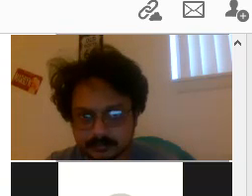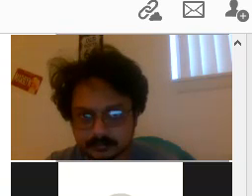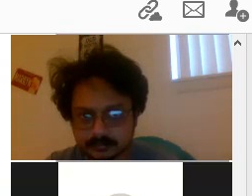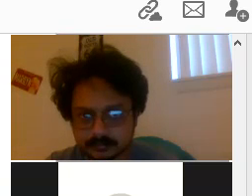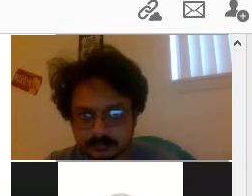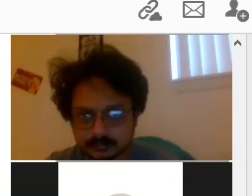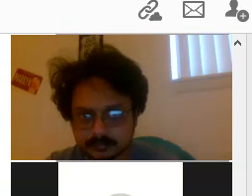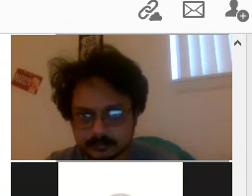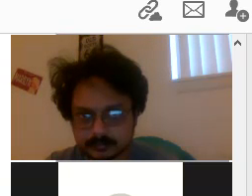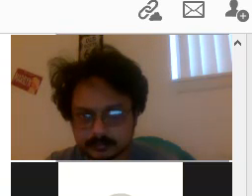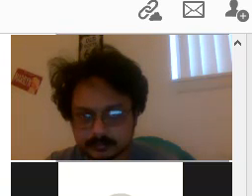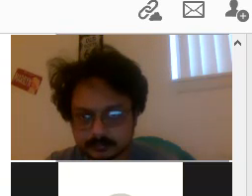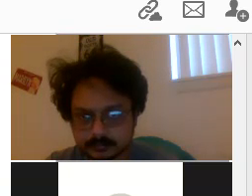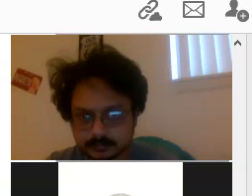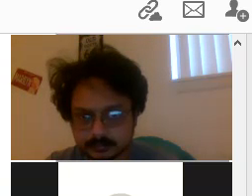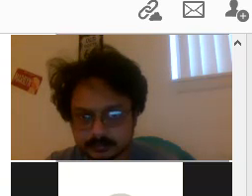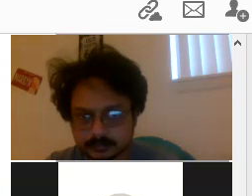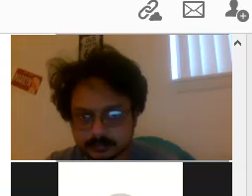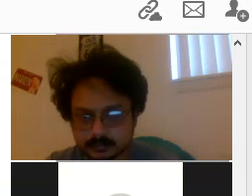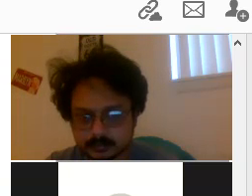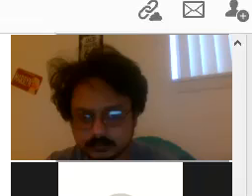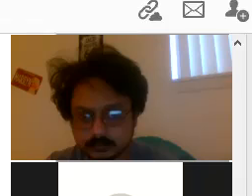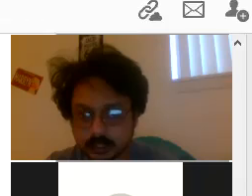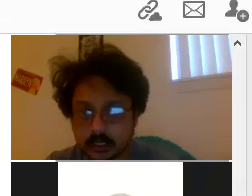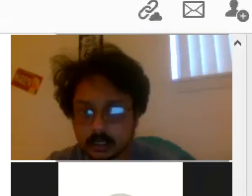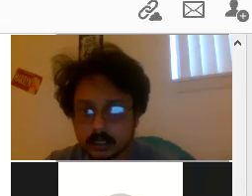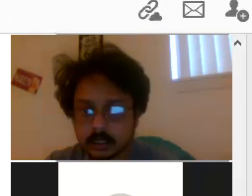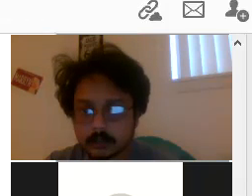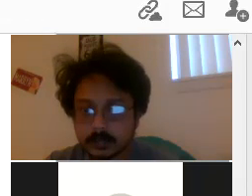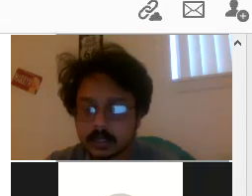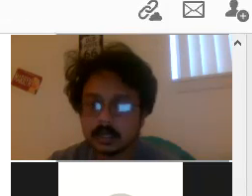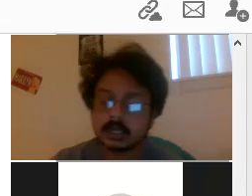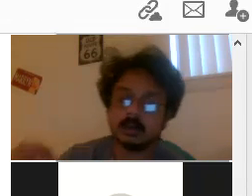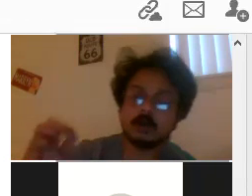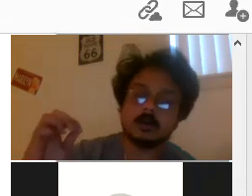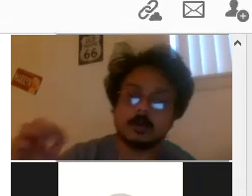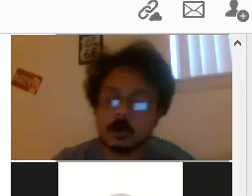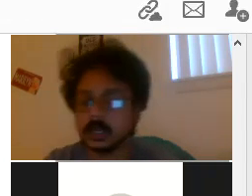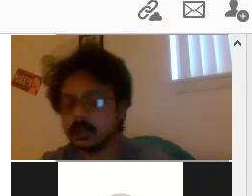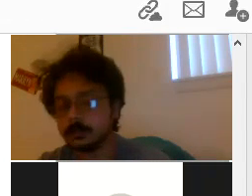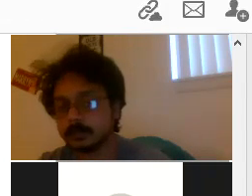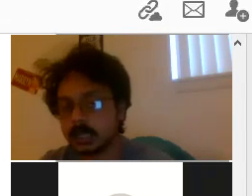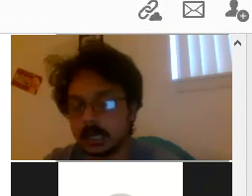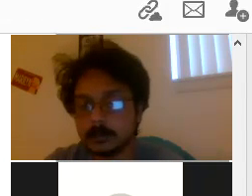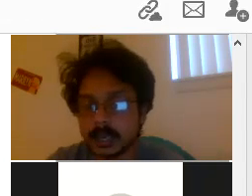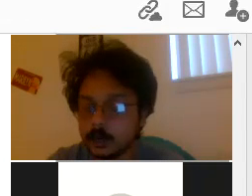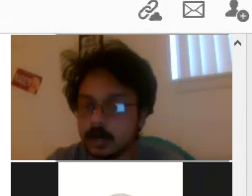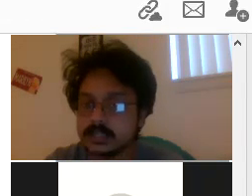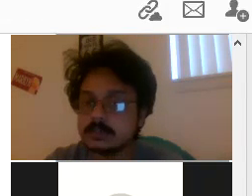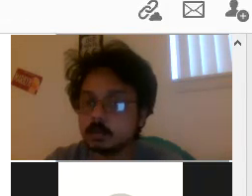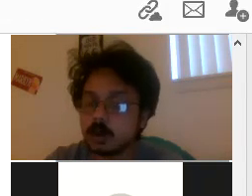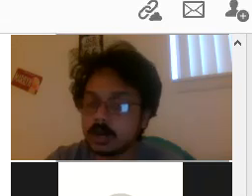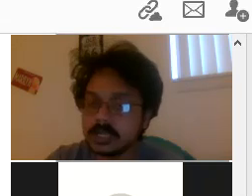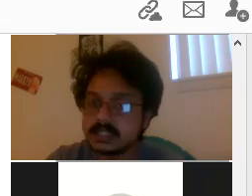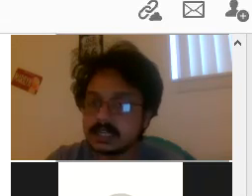uh, like even then is it a trial and error process that I assume and not, or Okay. N